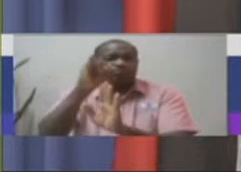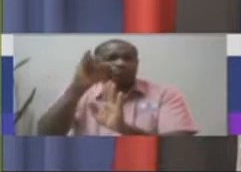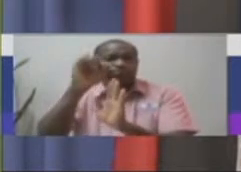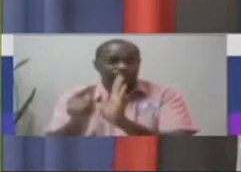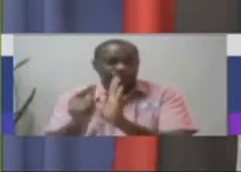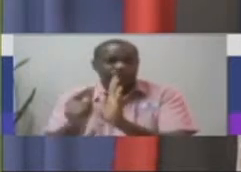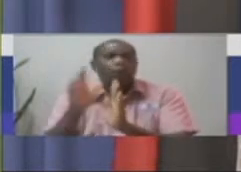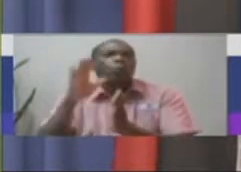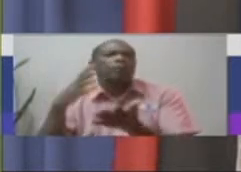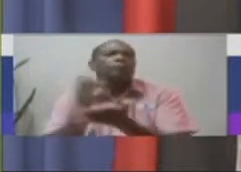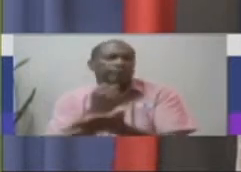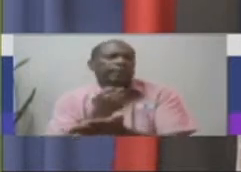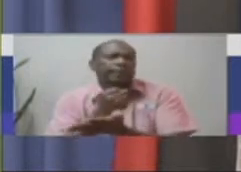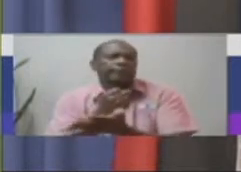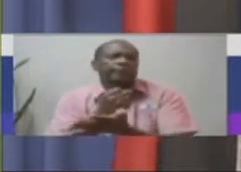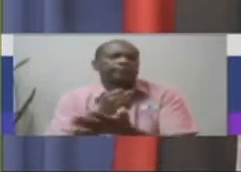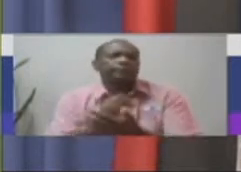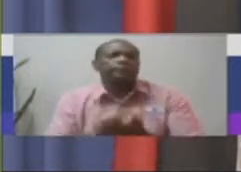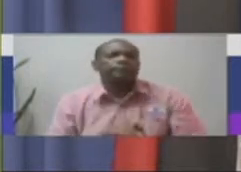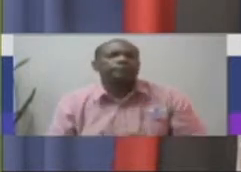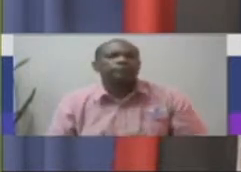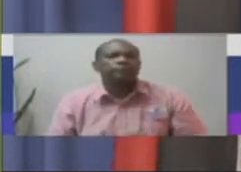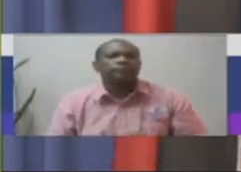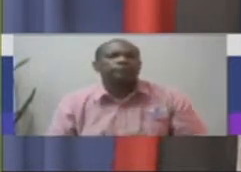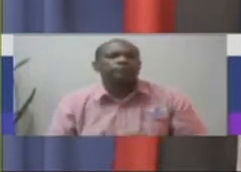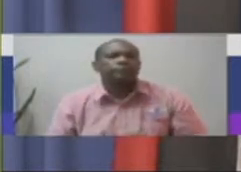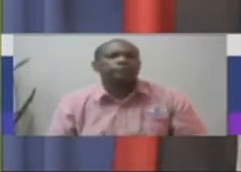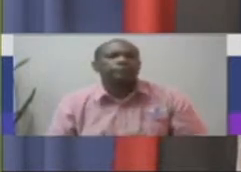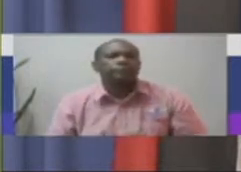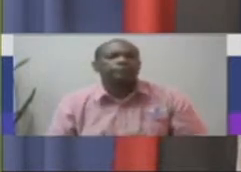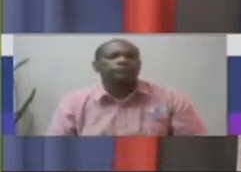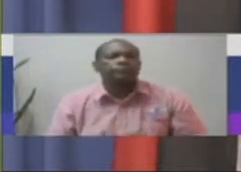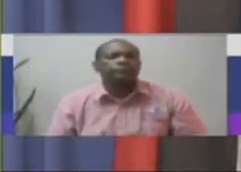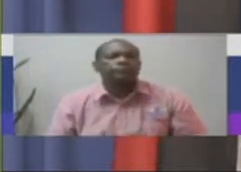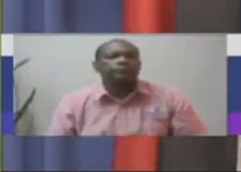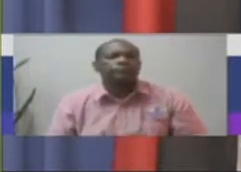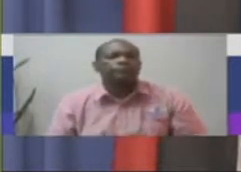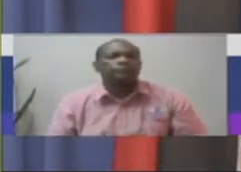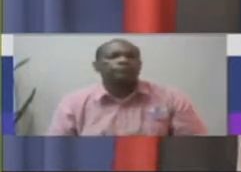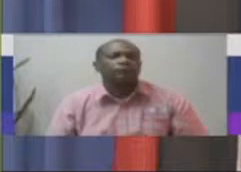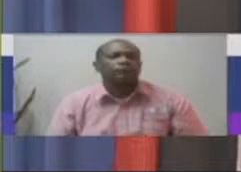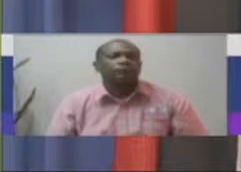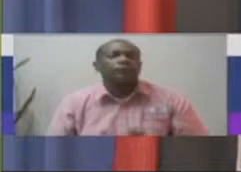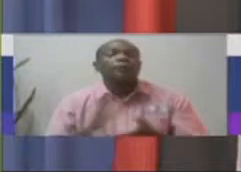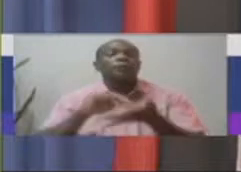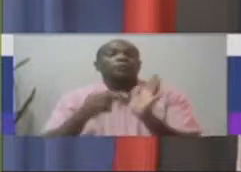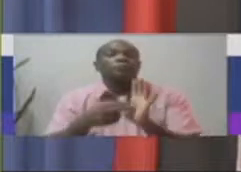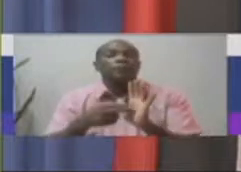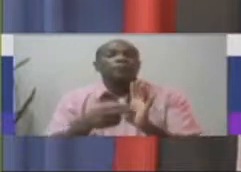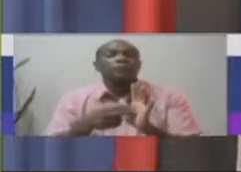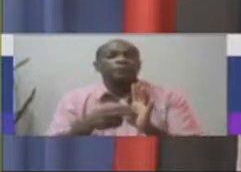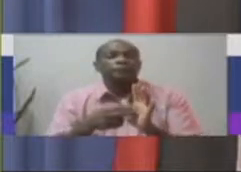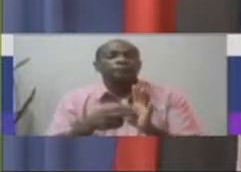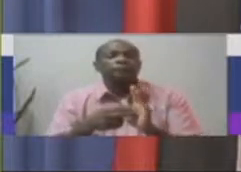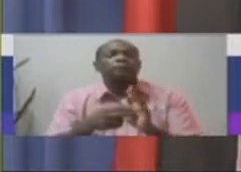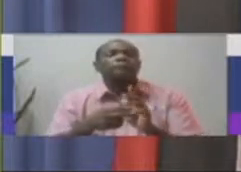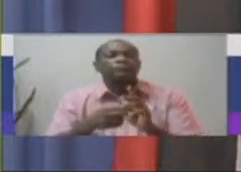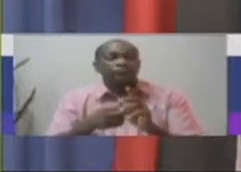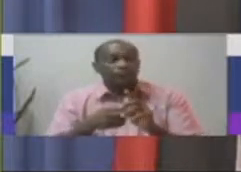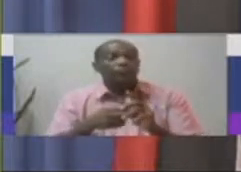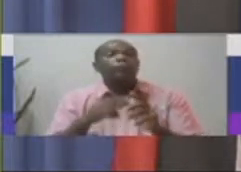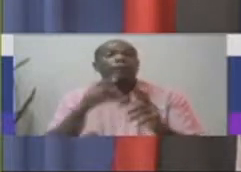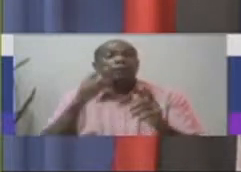those persons who got their first doses, we will also expect to receive 2 sources